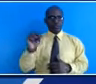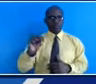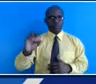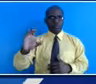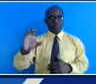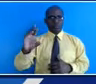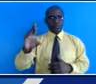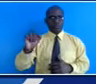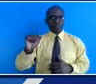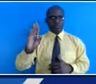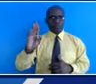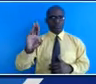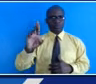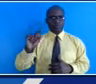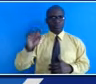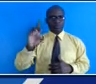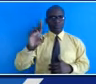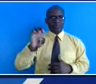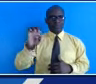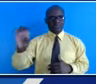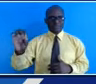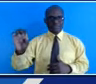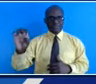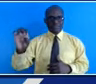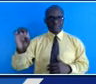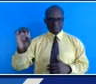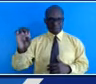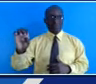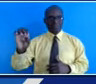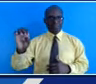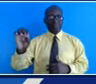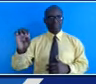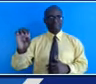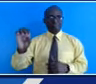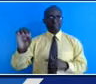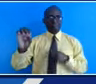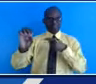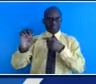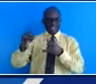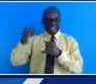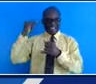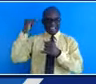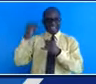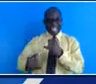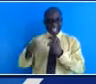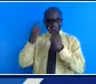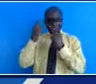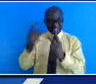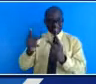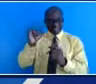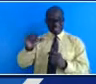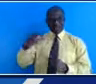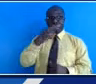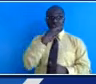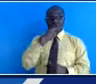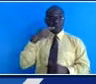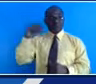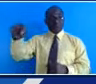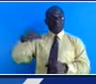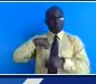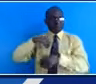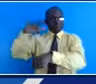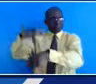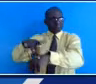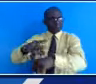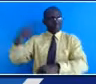was the county executive, and I was kind of surprised because I'm not usually recognized out in public. And so I said, yeah, I'm George Latimer,